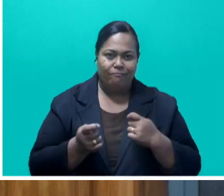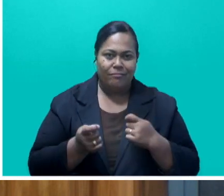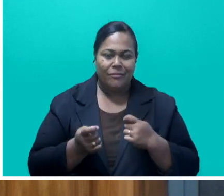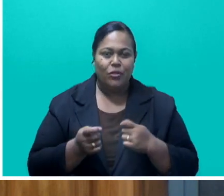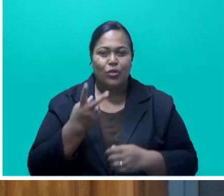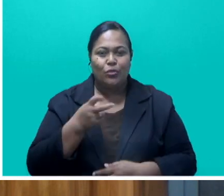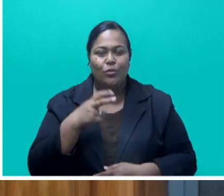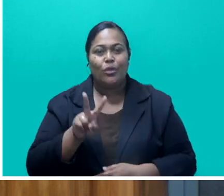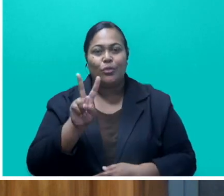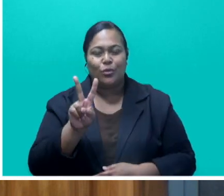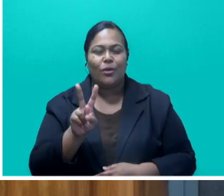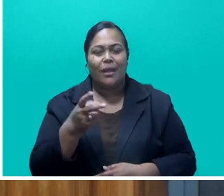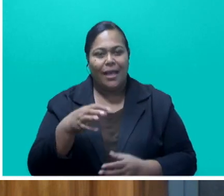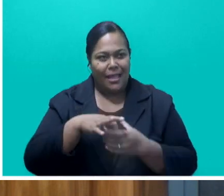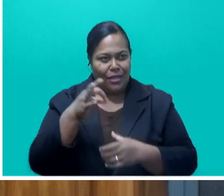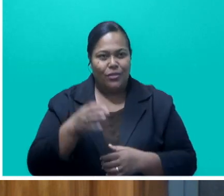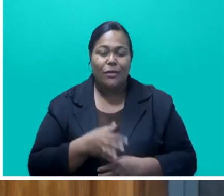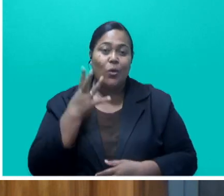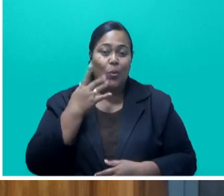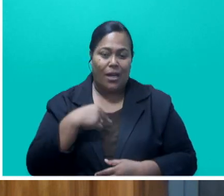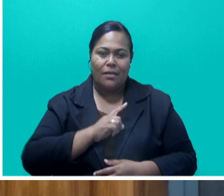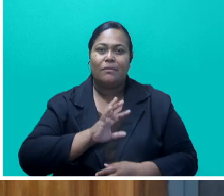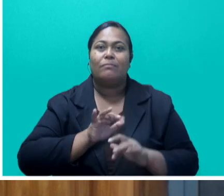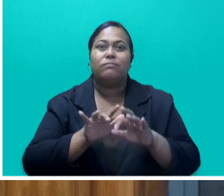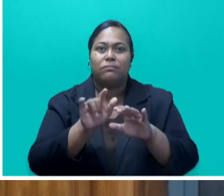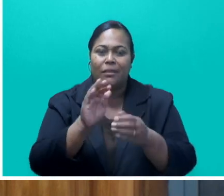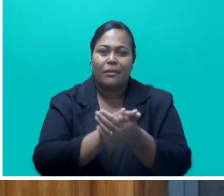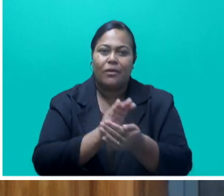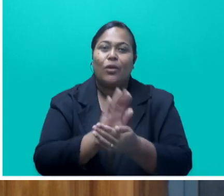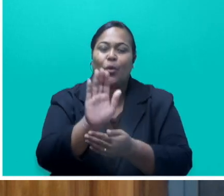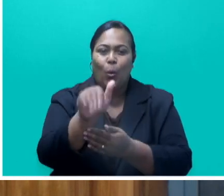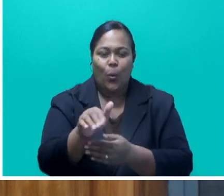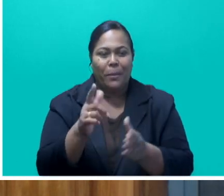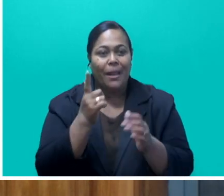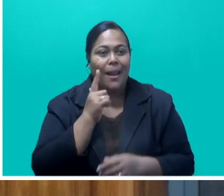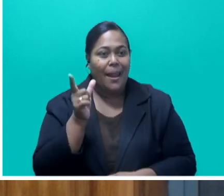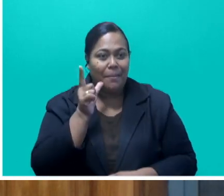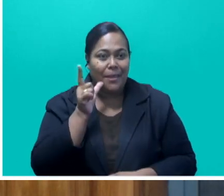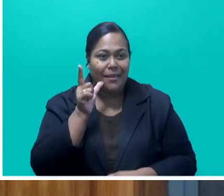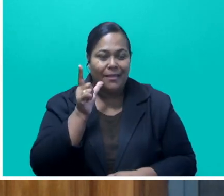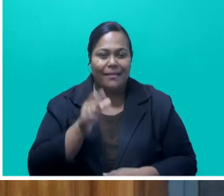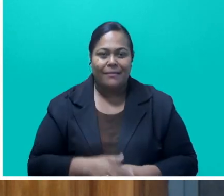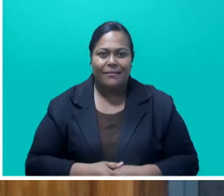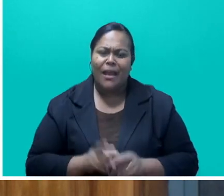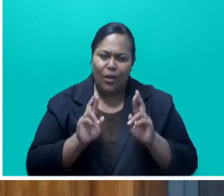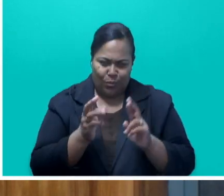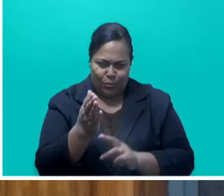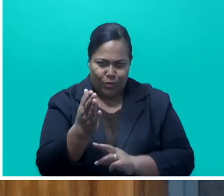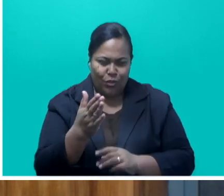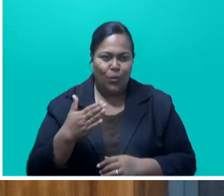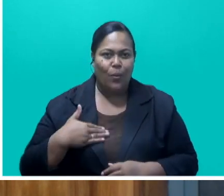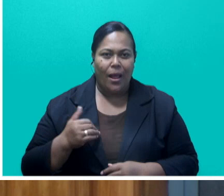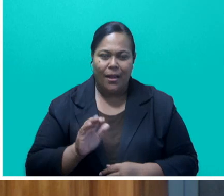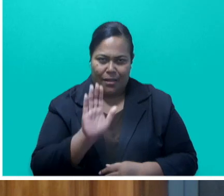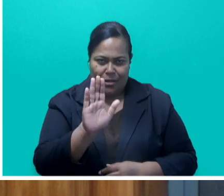election when we have Angona at your house in Lami. I wish you well in your